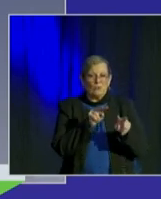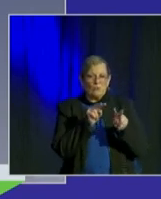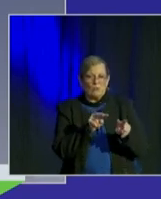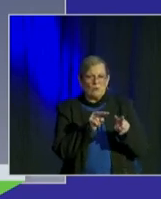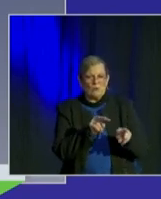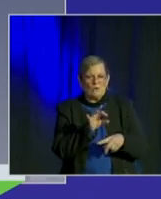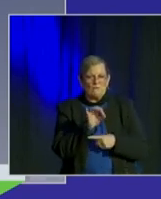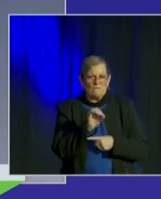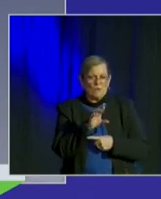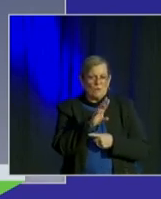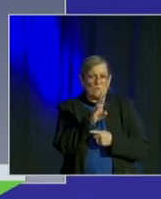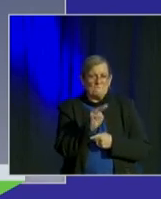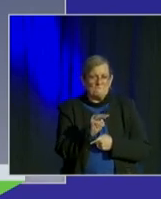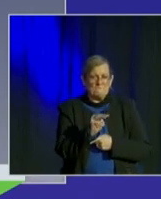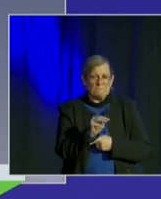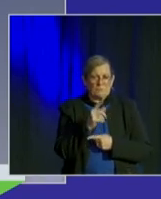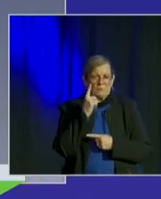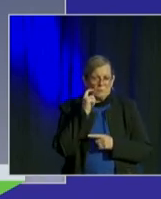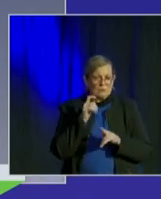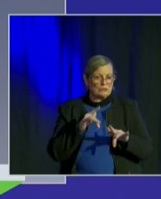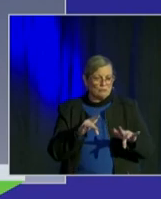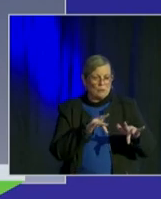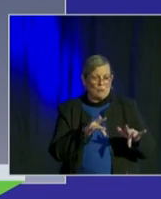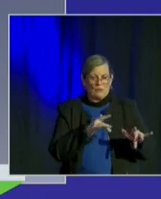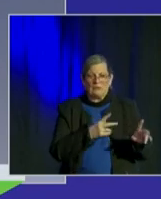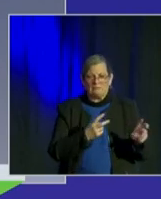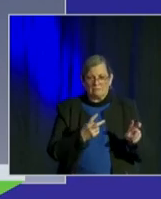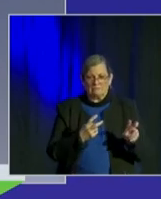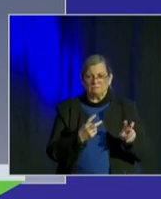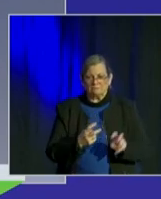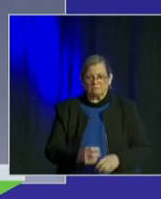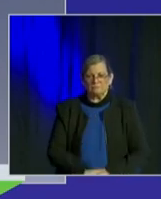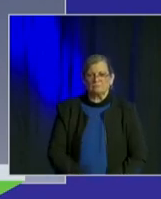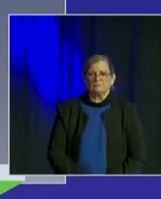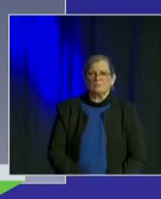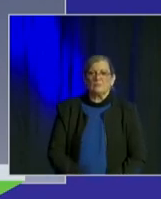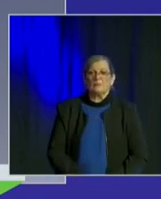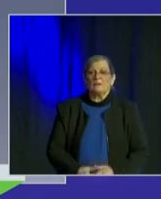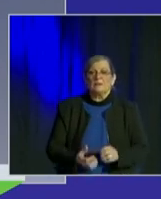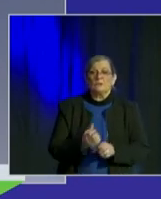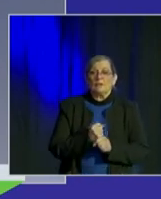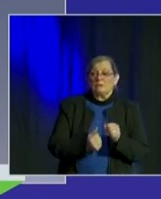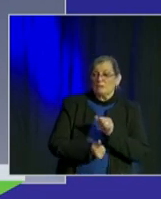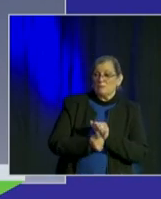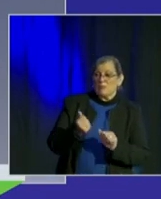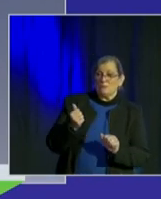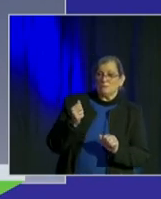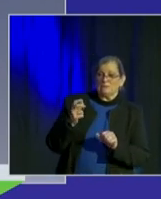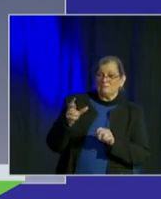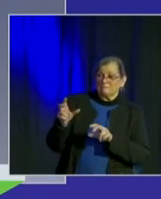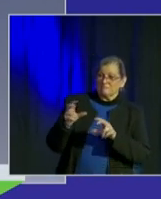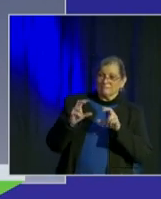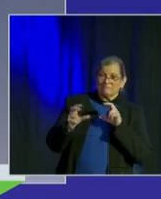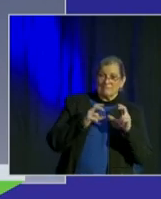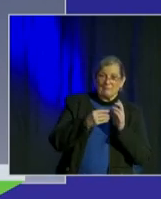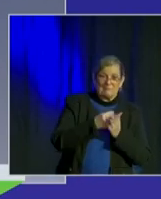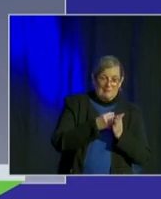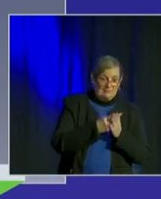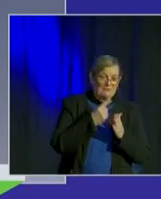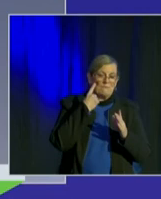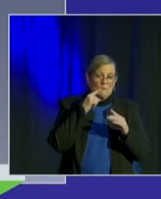the forum as well. So in order of receiving the most allocation on average, housing led the